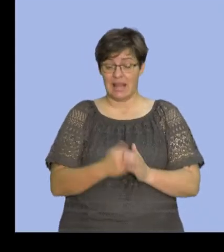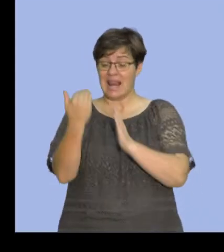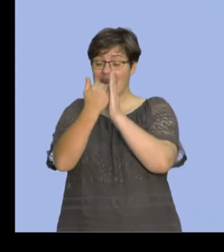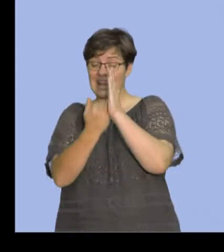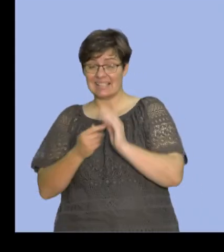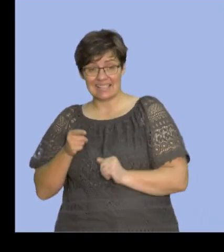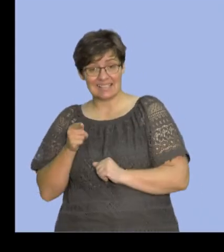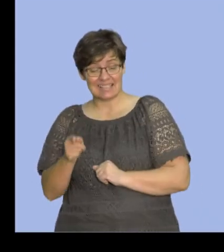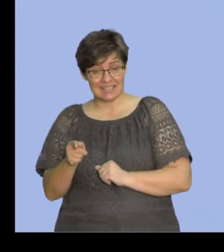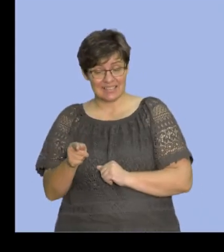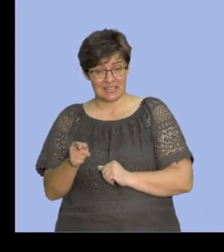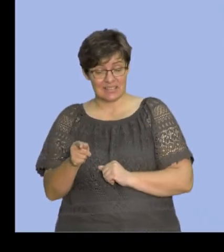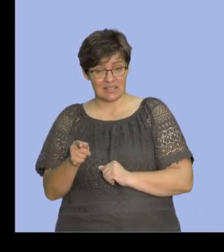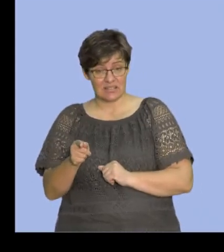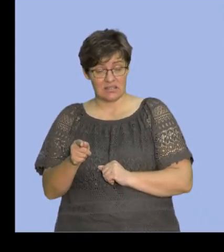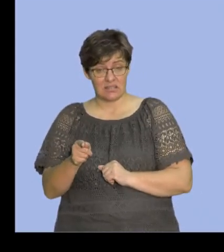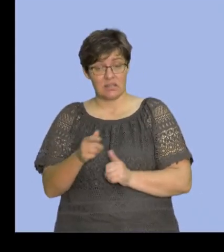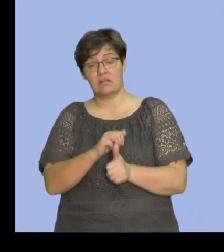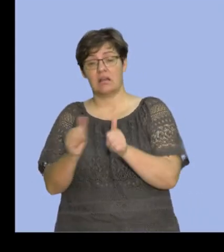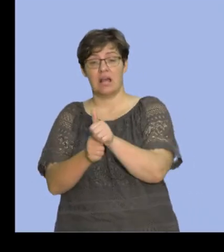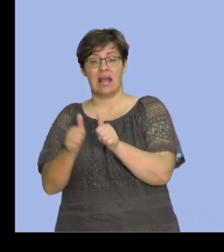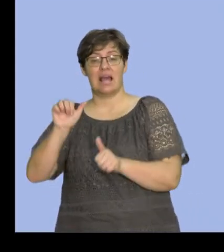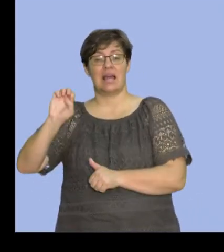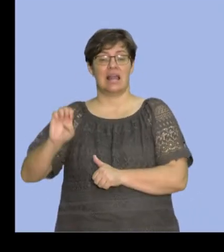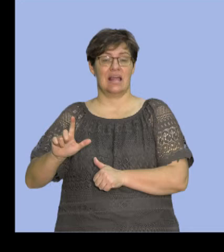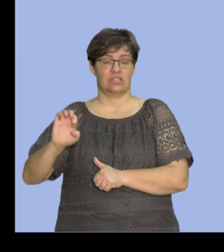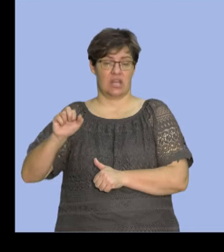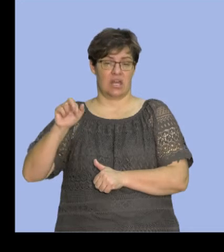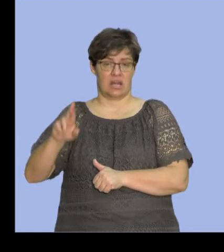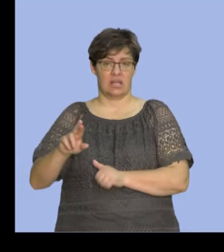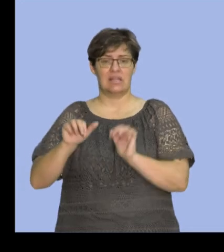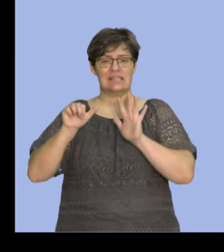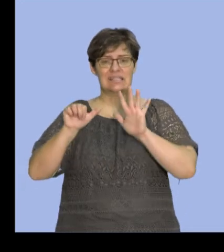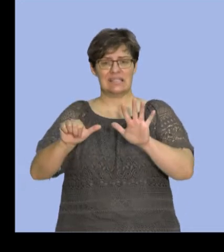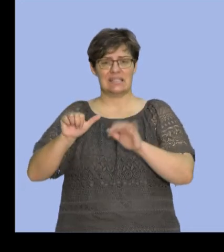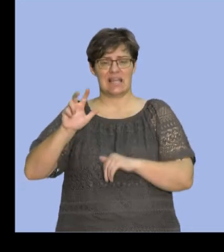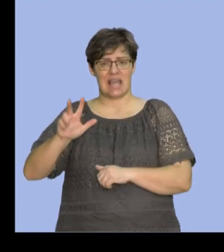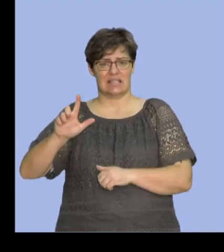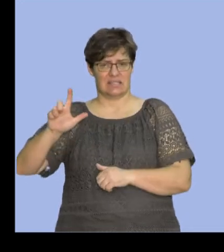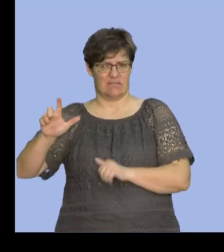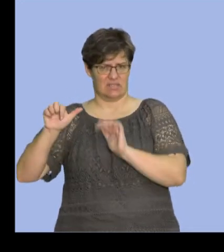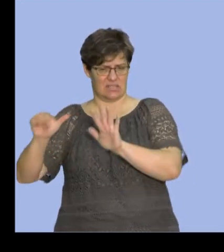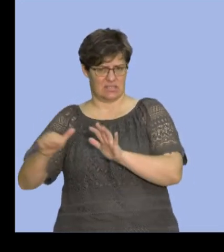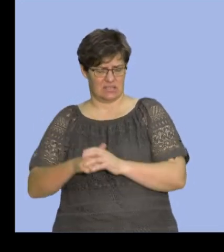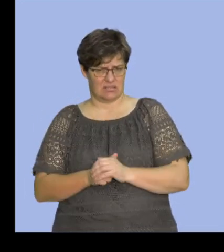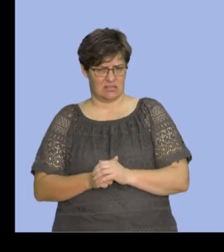list in the subsidiary ledger showed a total of 6,876.